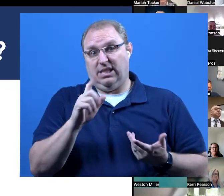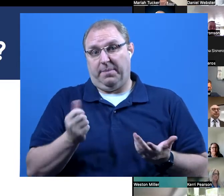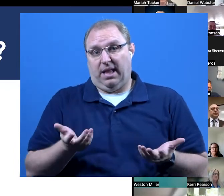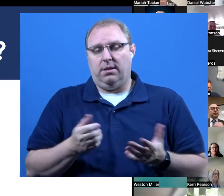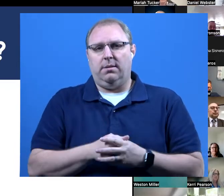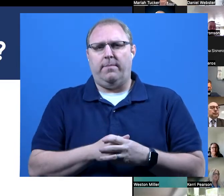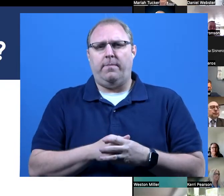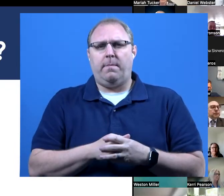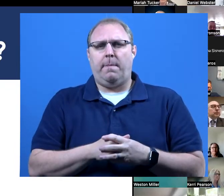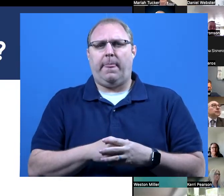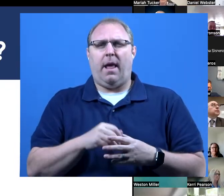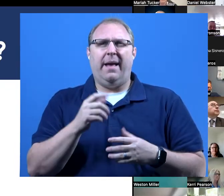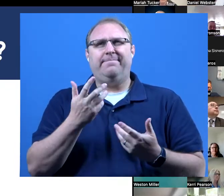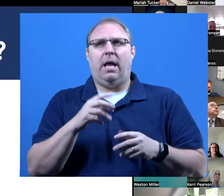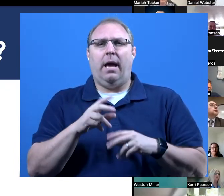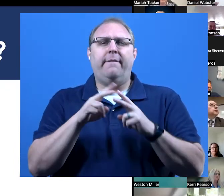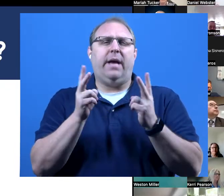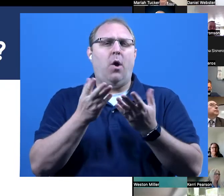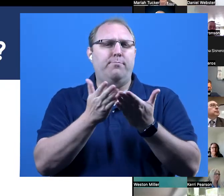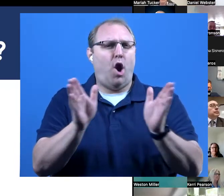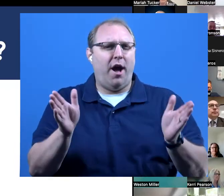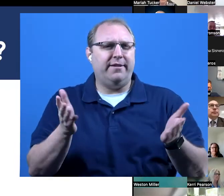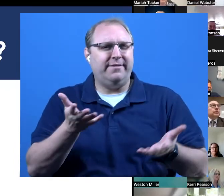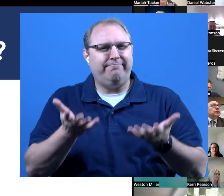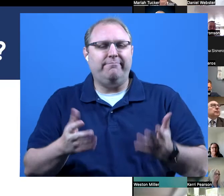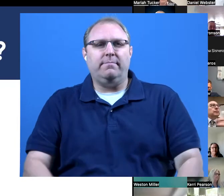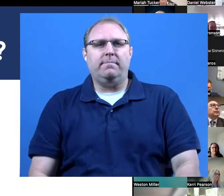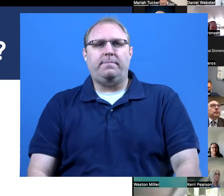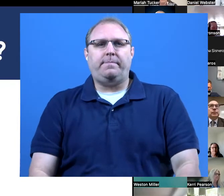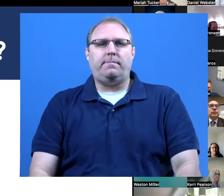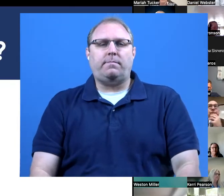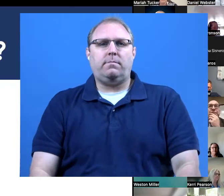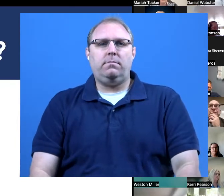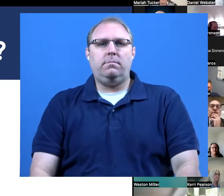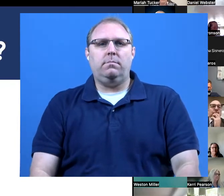So how is a disability determined? Well, there's a couple of different ways. One, there's just some obvious